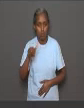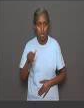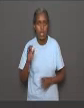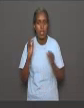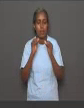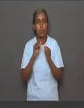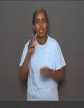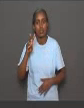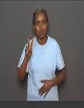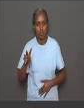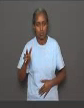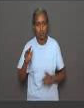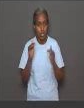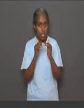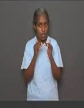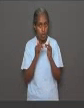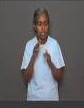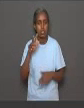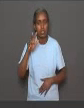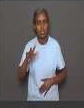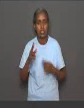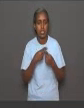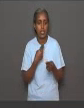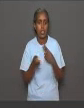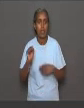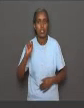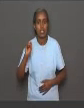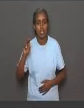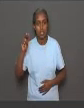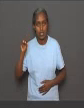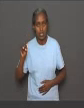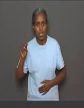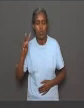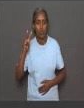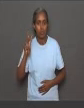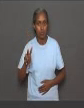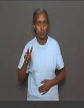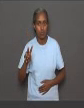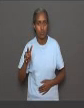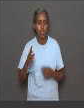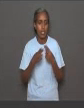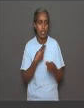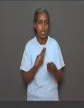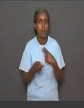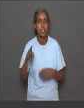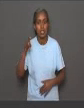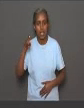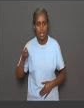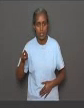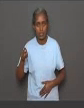plus 2 equals 3 times the sine of 2 times